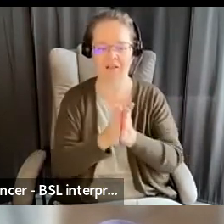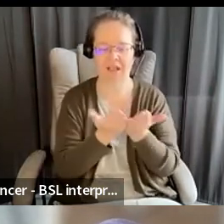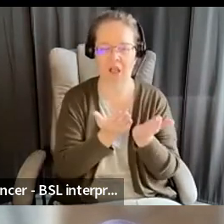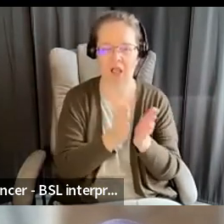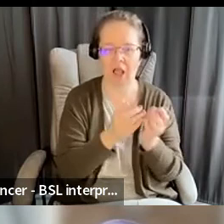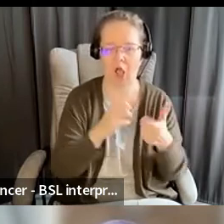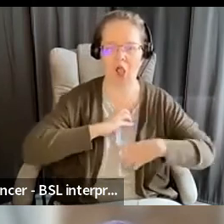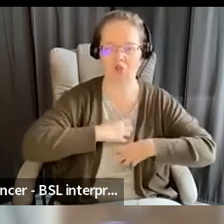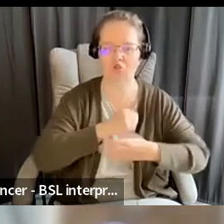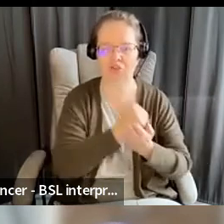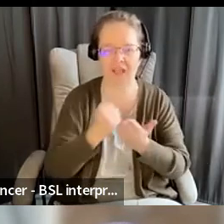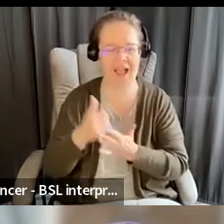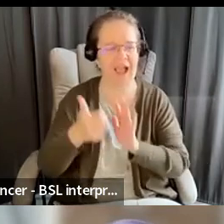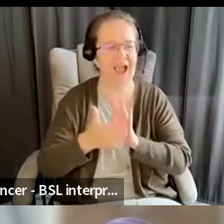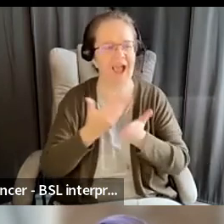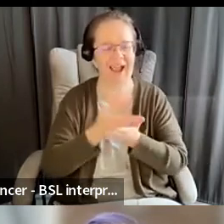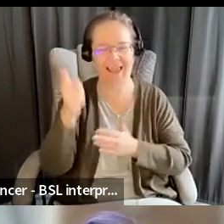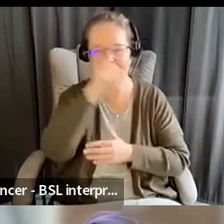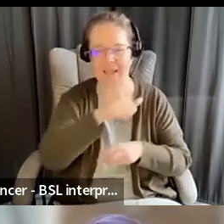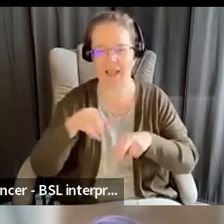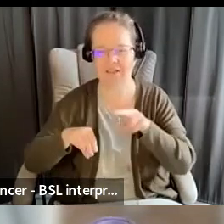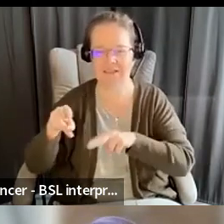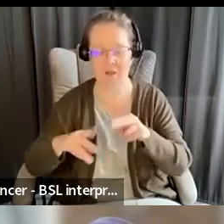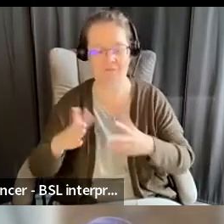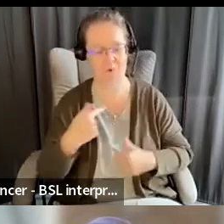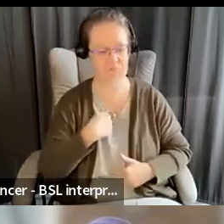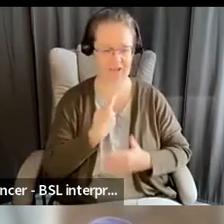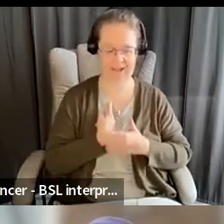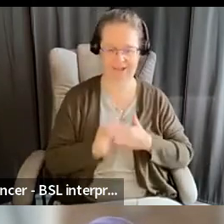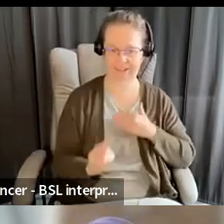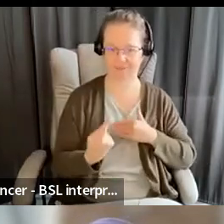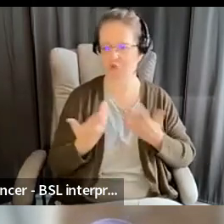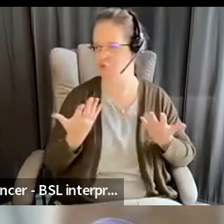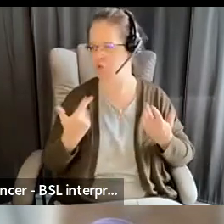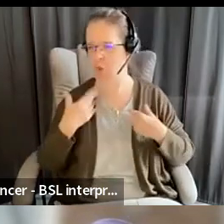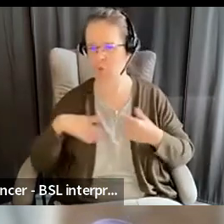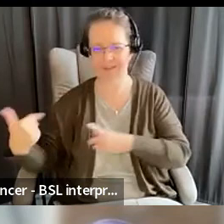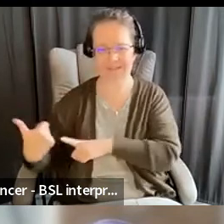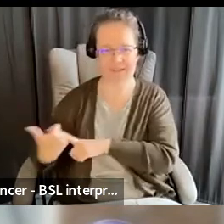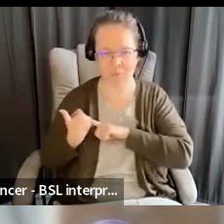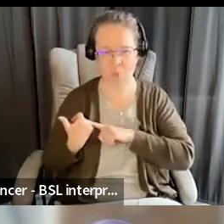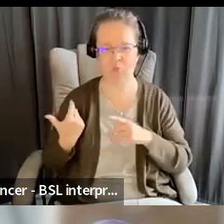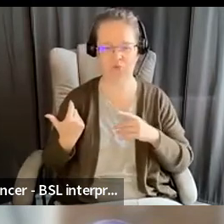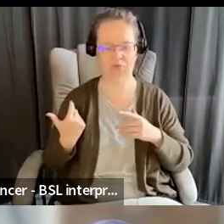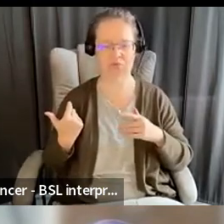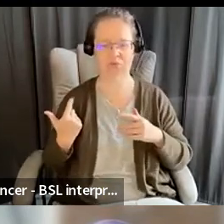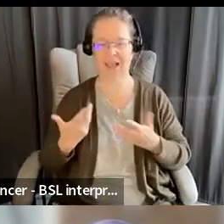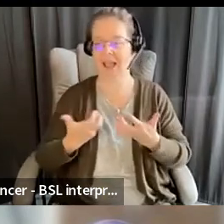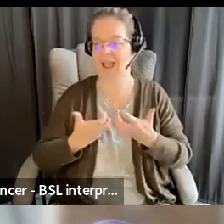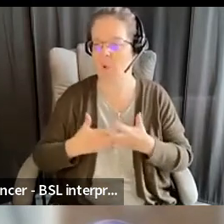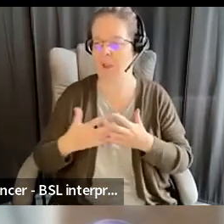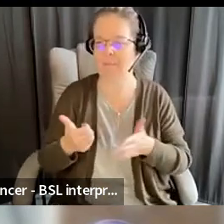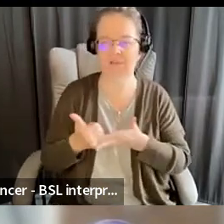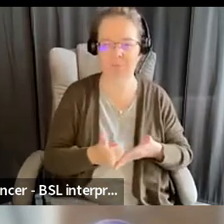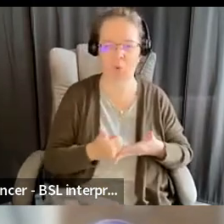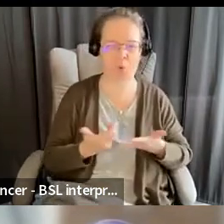clear talents assessment. So for you as an individual, or if you need any support, if it's equipment support